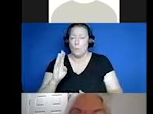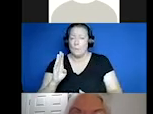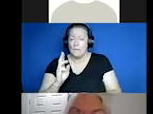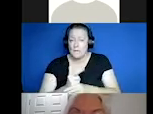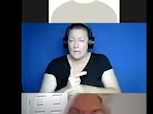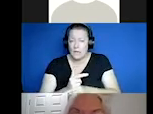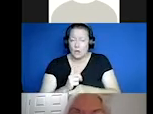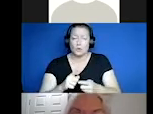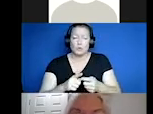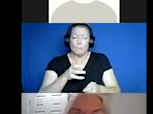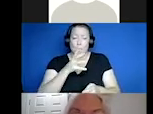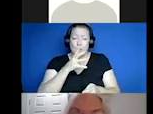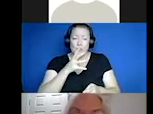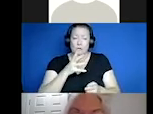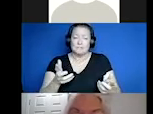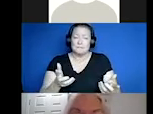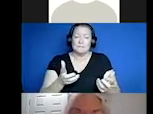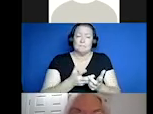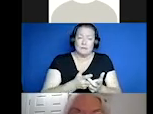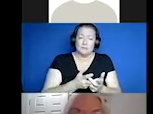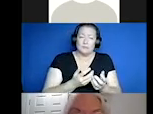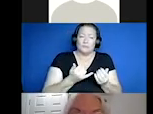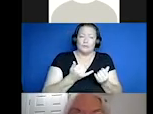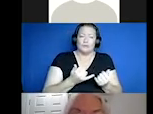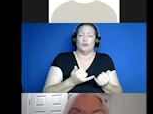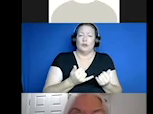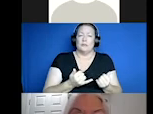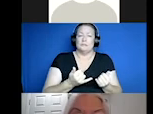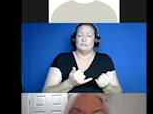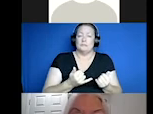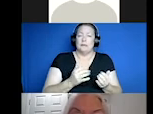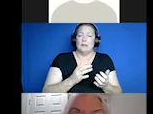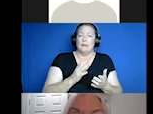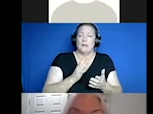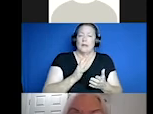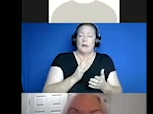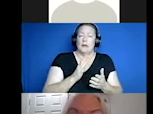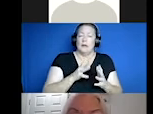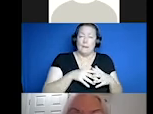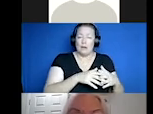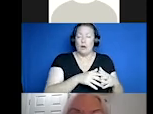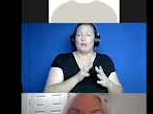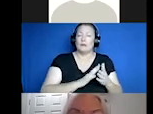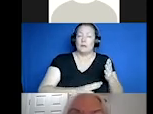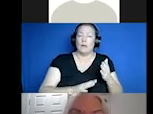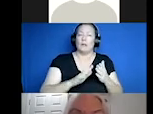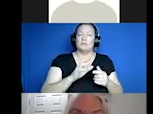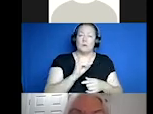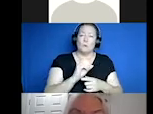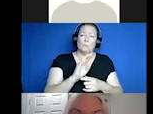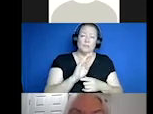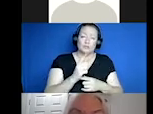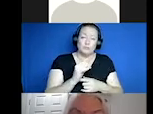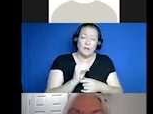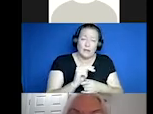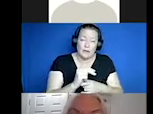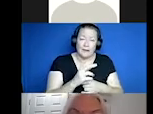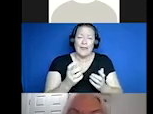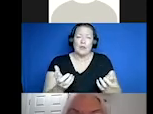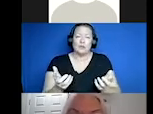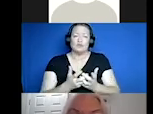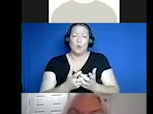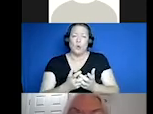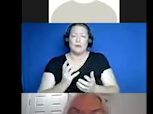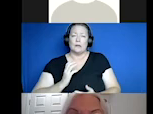our mothers in line with the current American College of Obstetricians and Gynecologists and Joint Commission